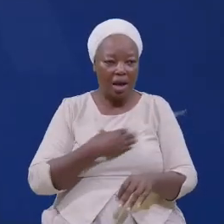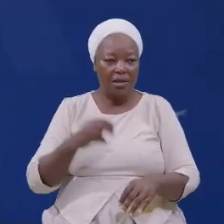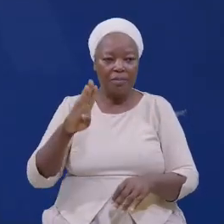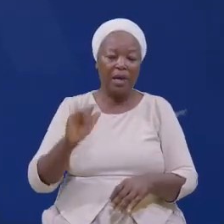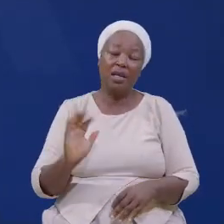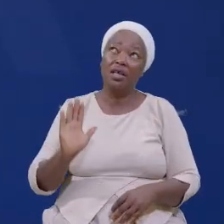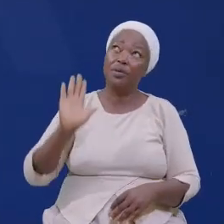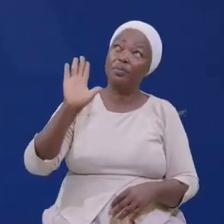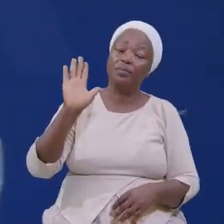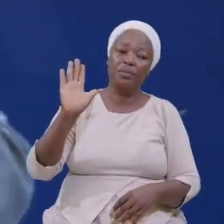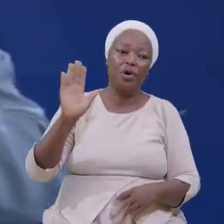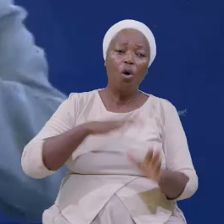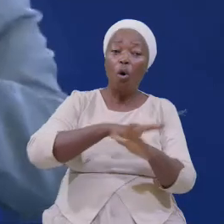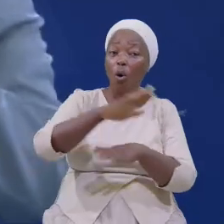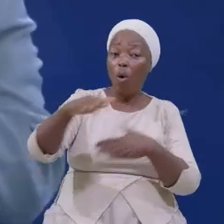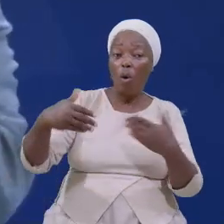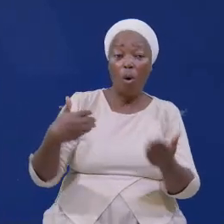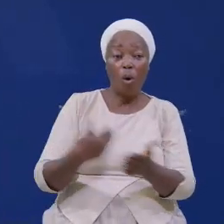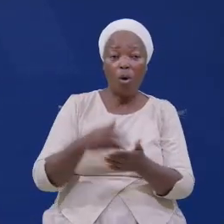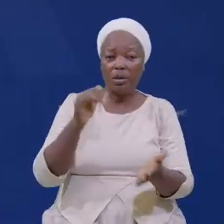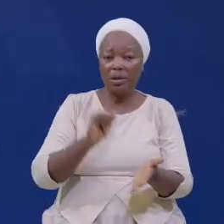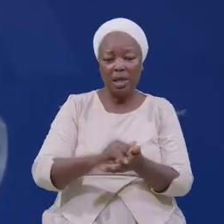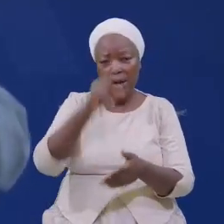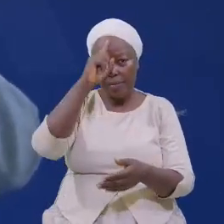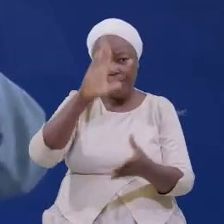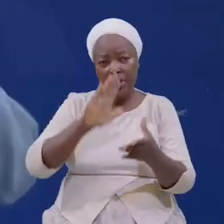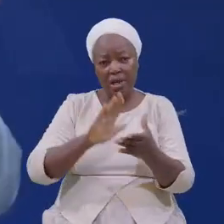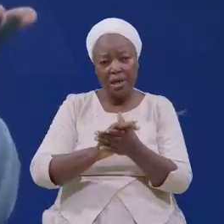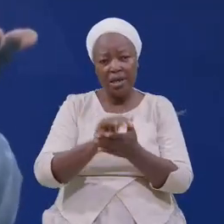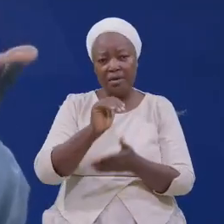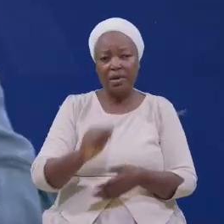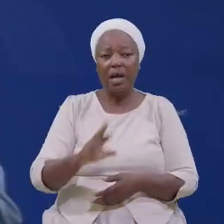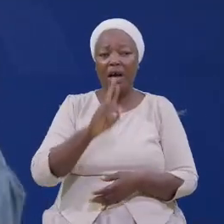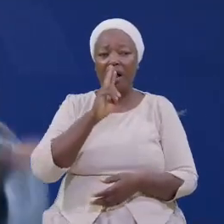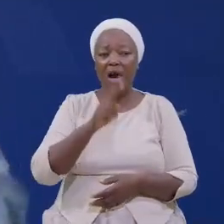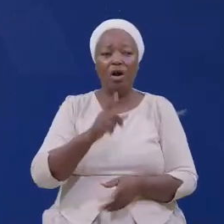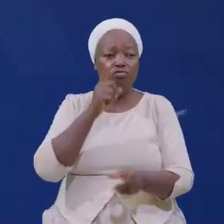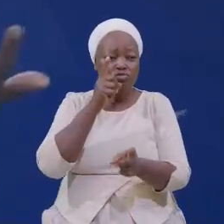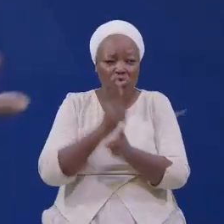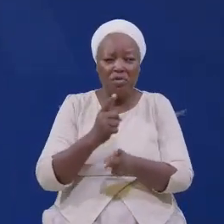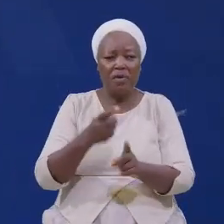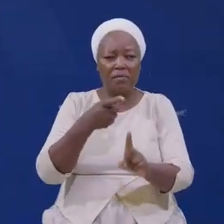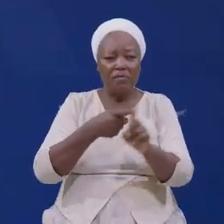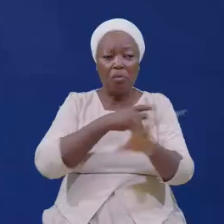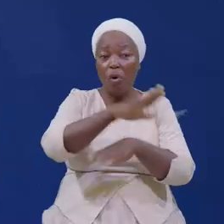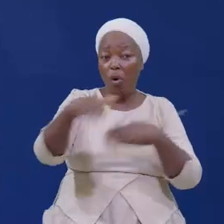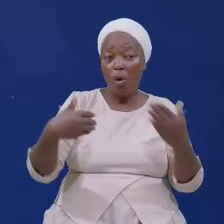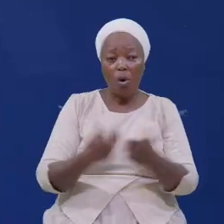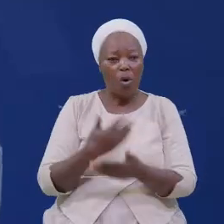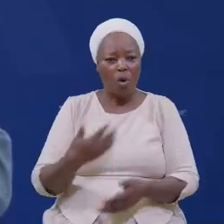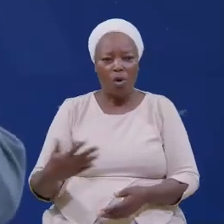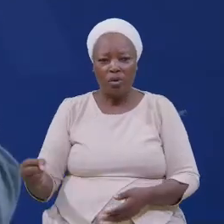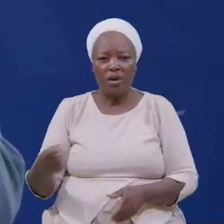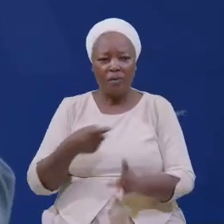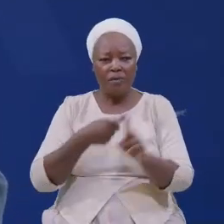him all that believe are justified from all things from